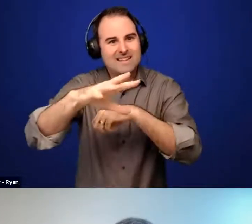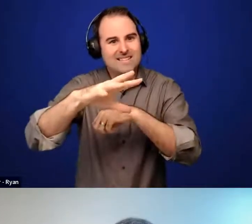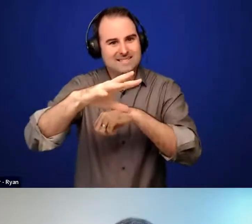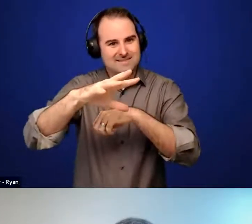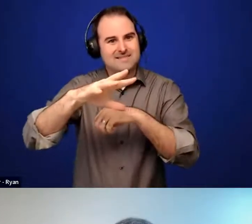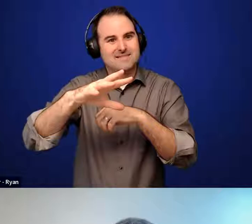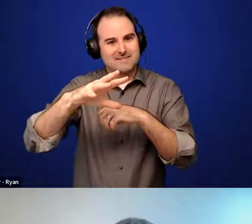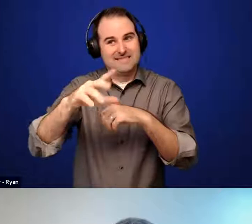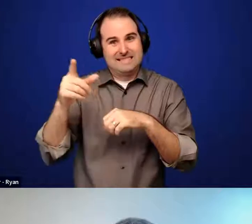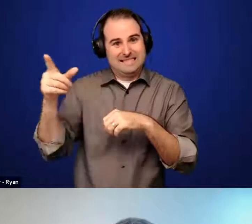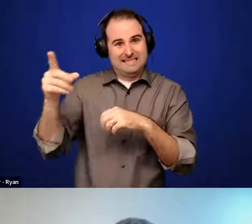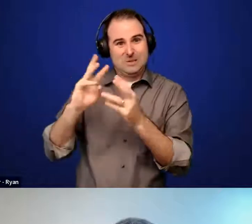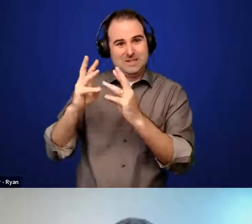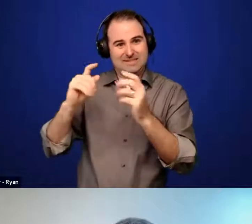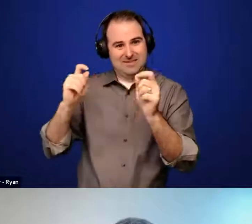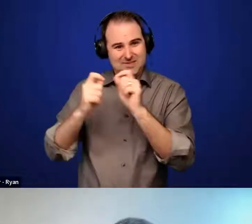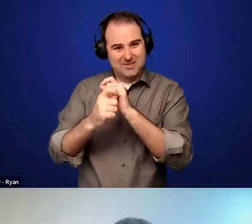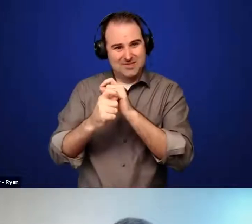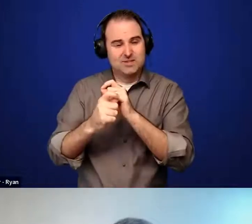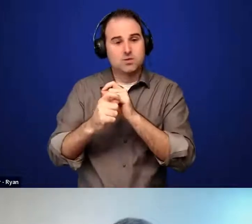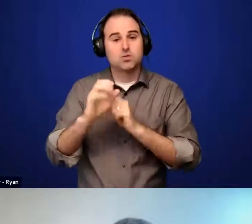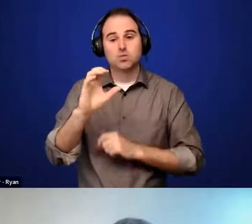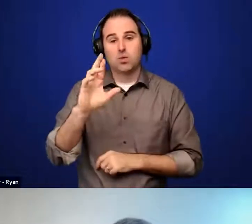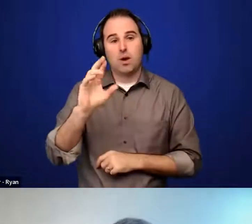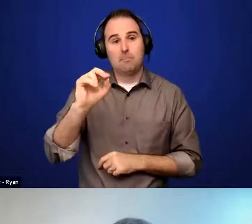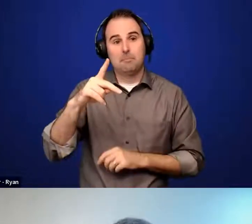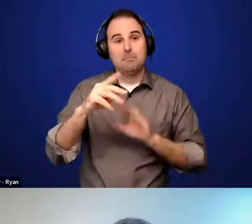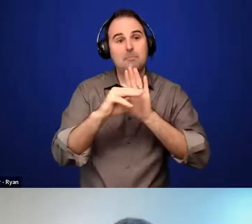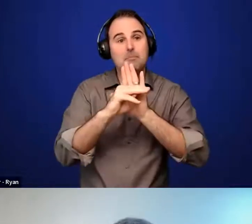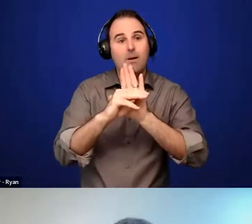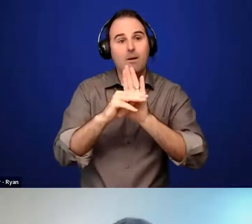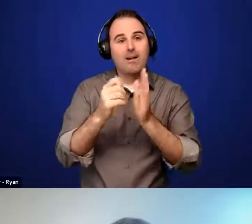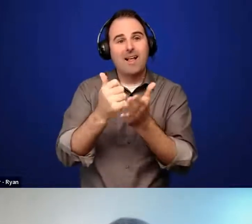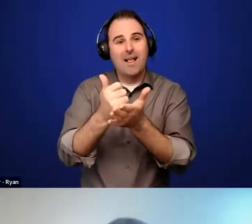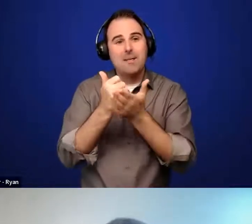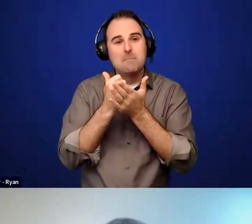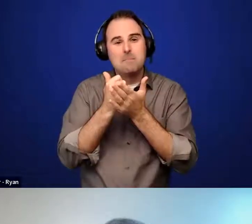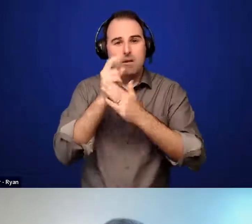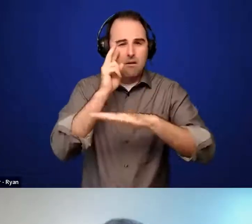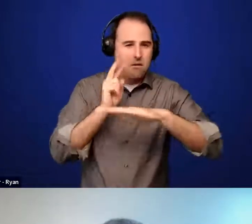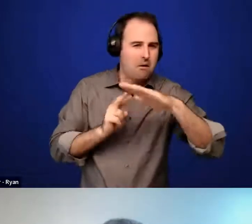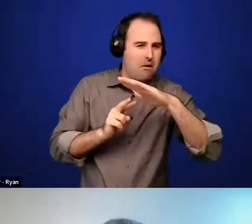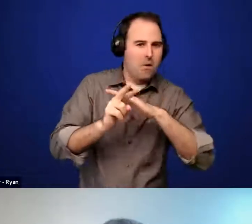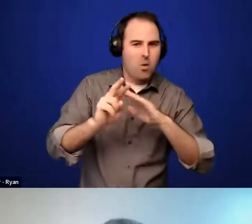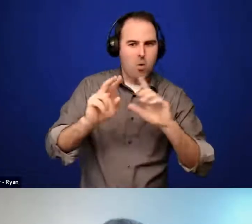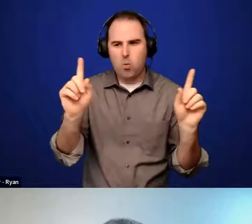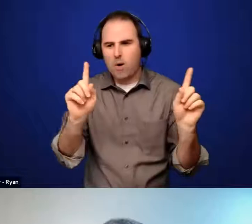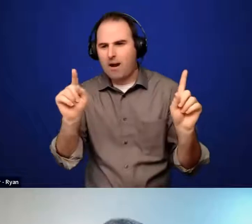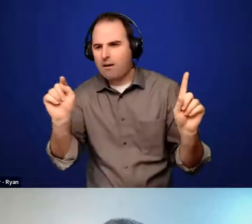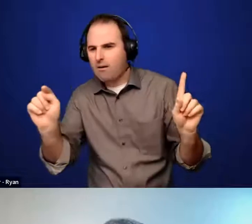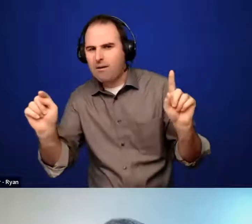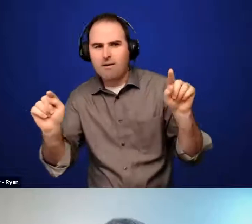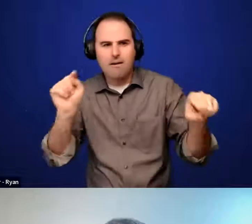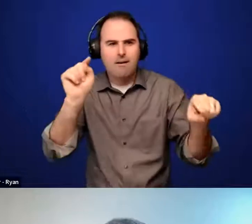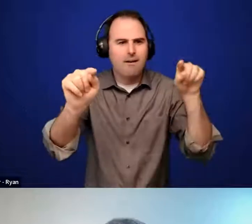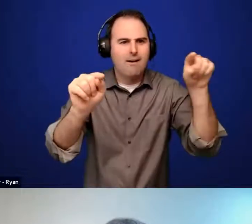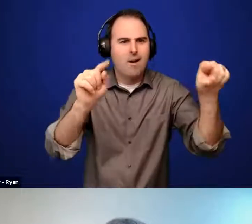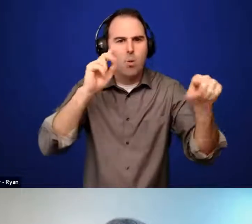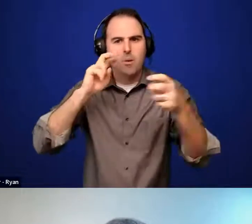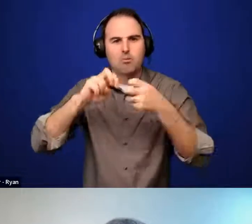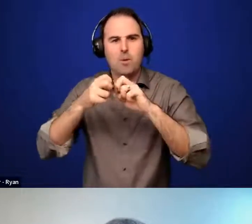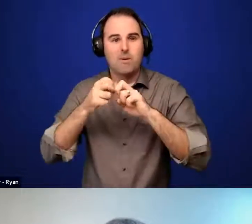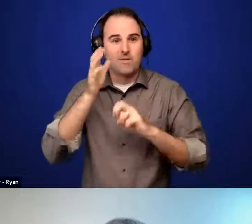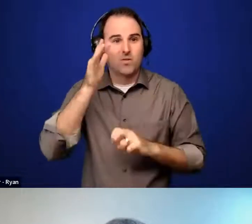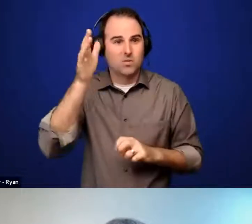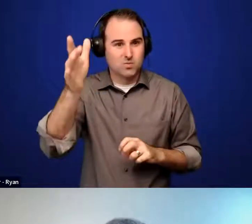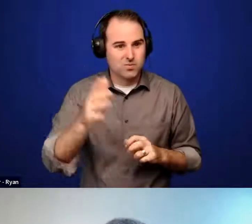good way to anticipate where we might have crop losses, where we might have problems in the future, and where